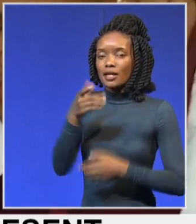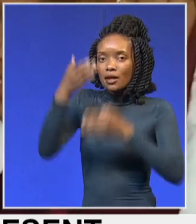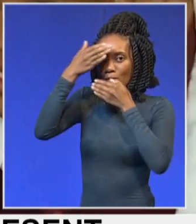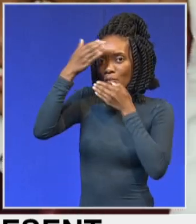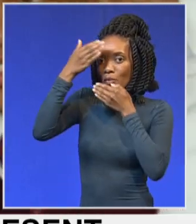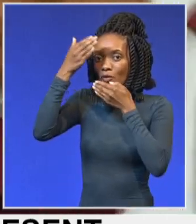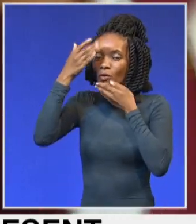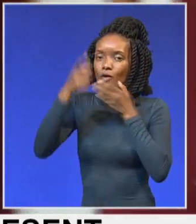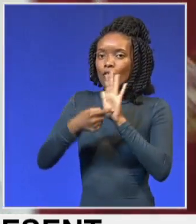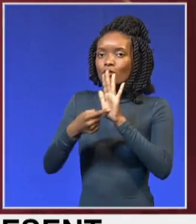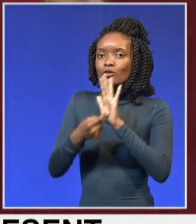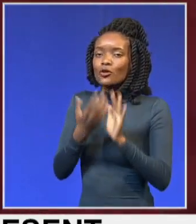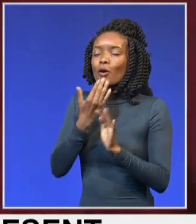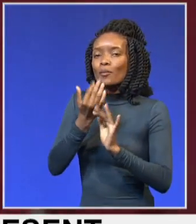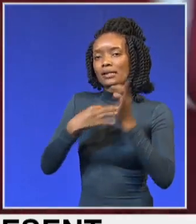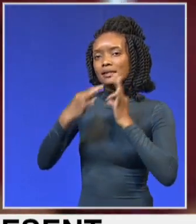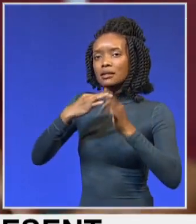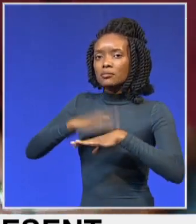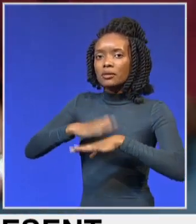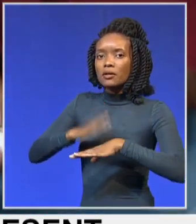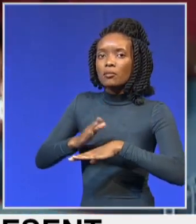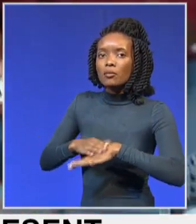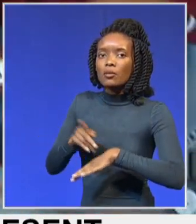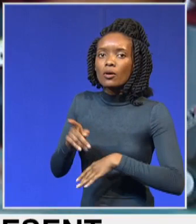You can switch it on. Okay, it is on.